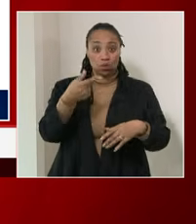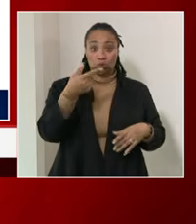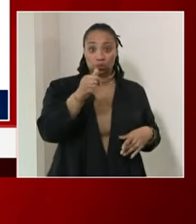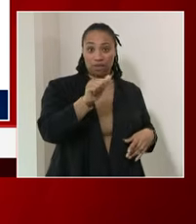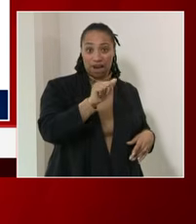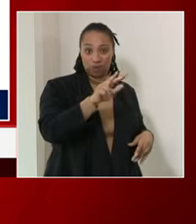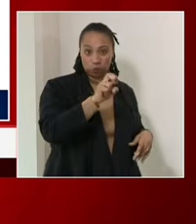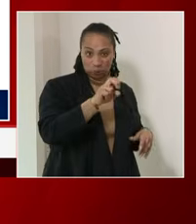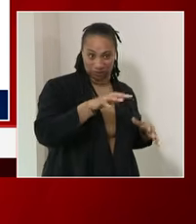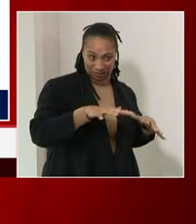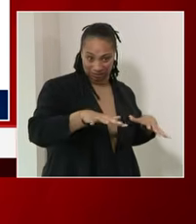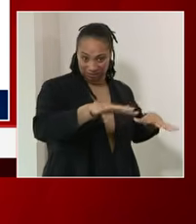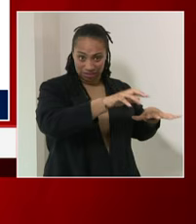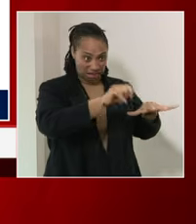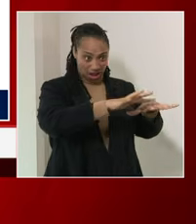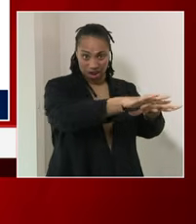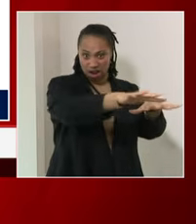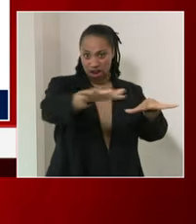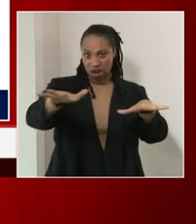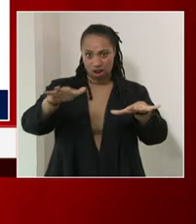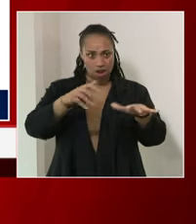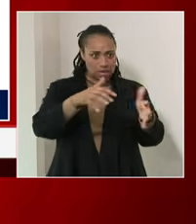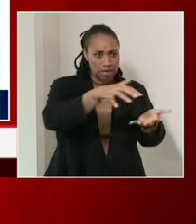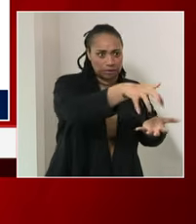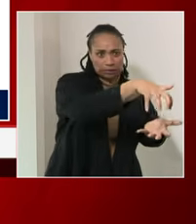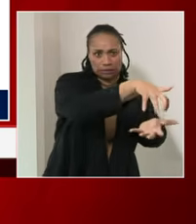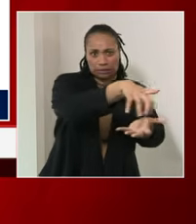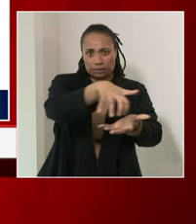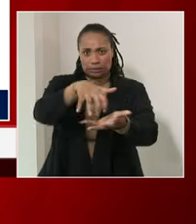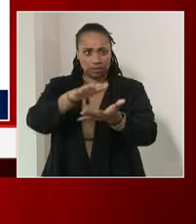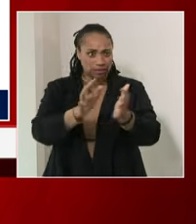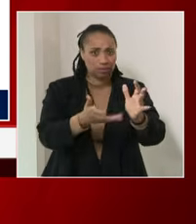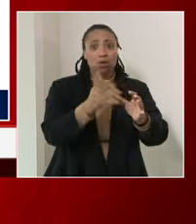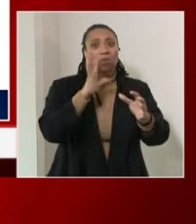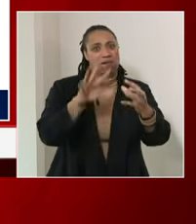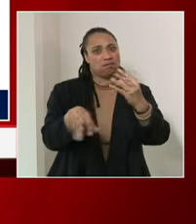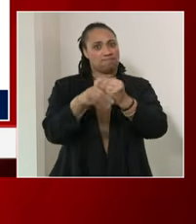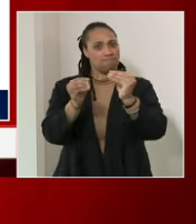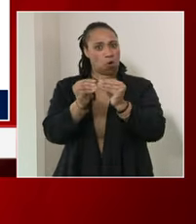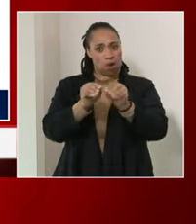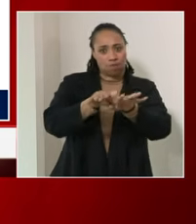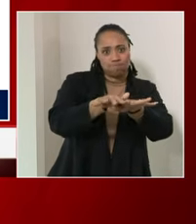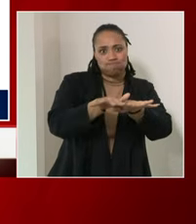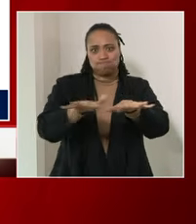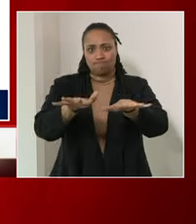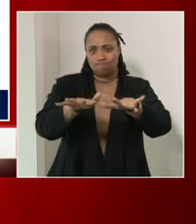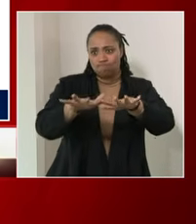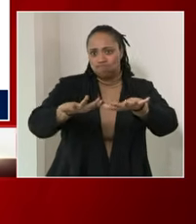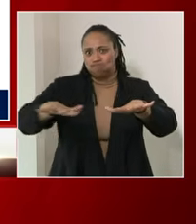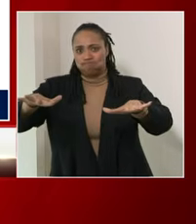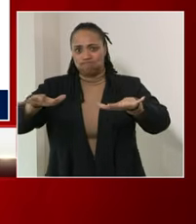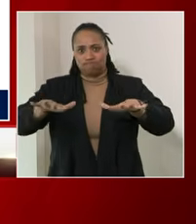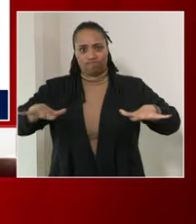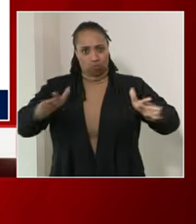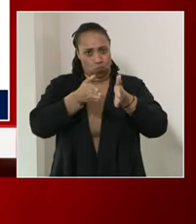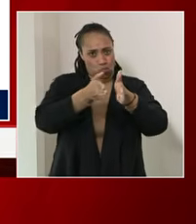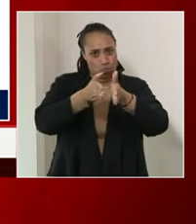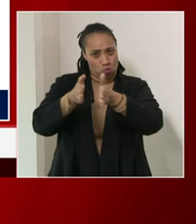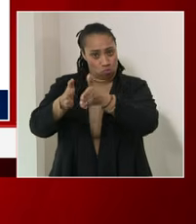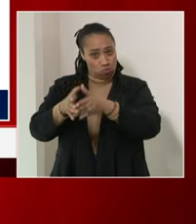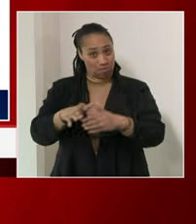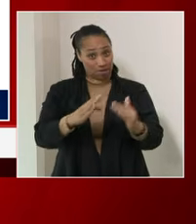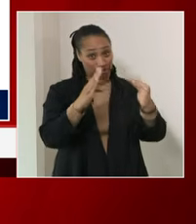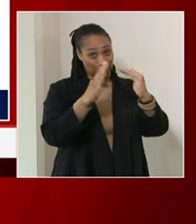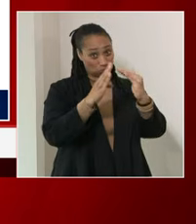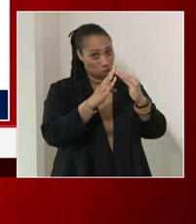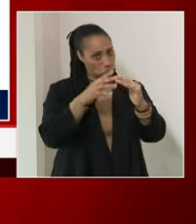trying to open up all of the travel lanes on this next tranche of major arterials. Downtown, we're continuing